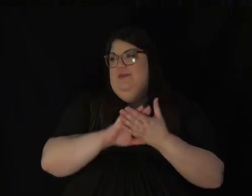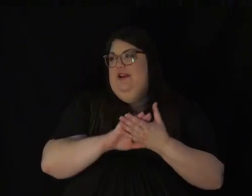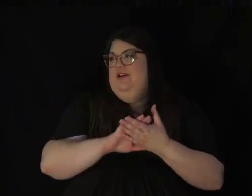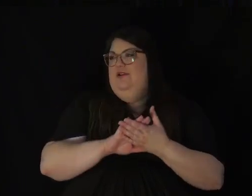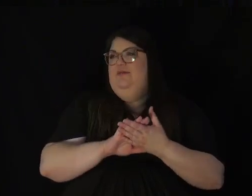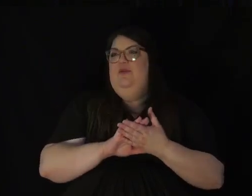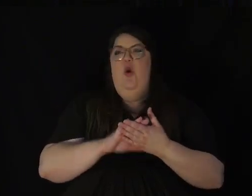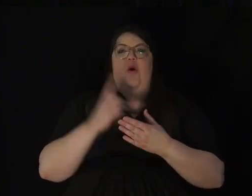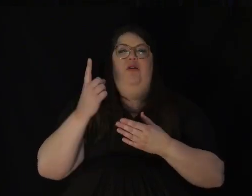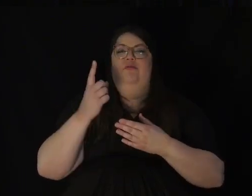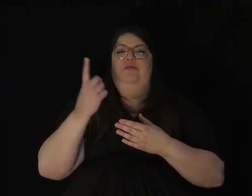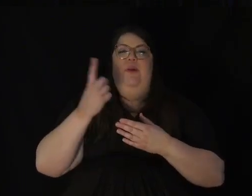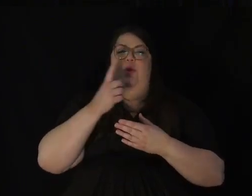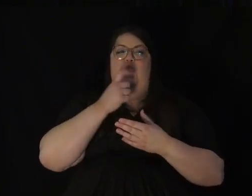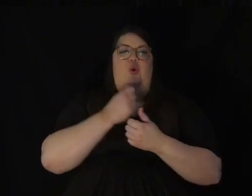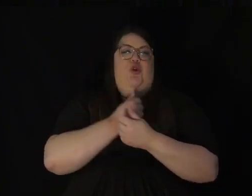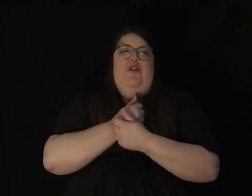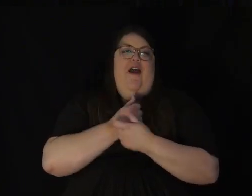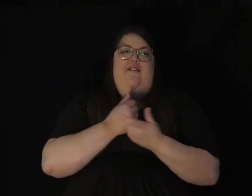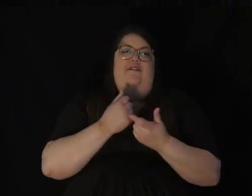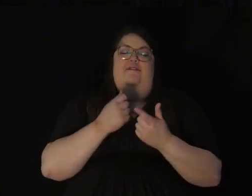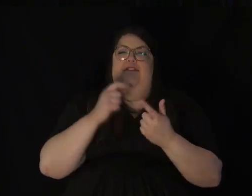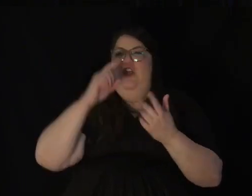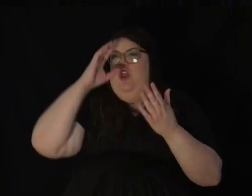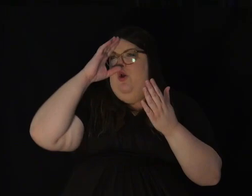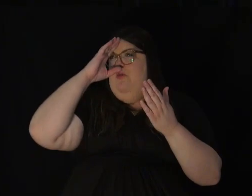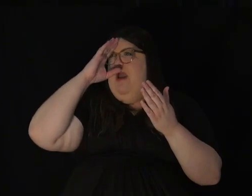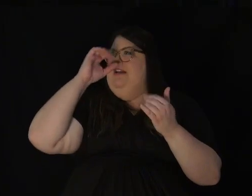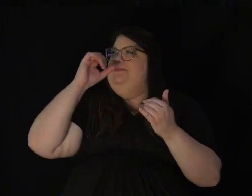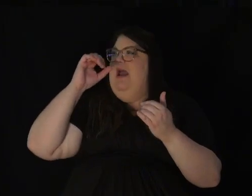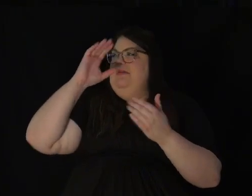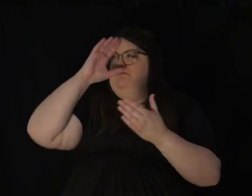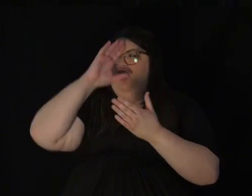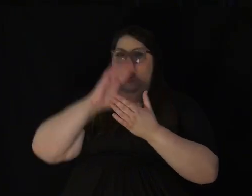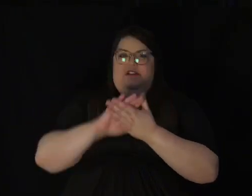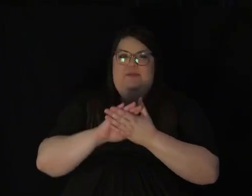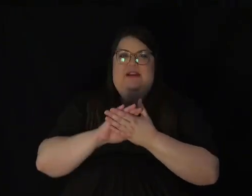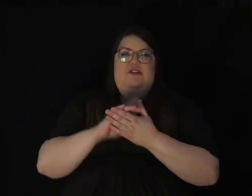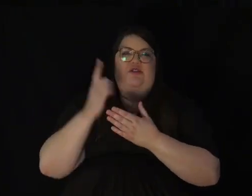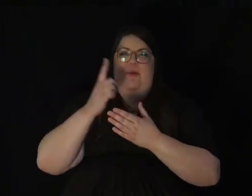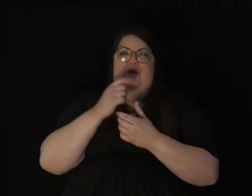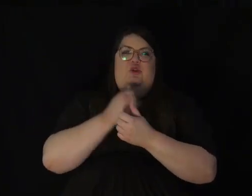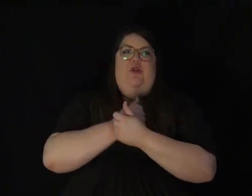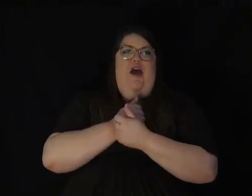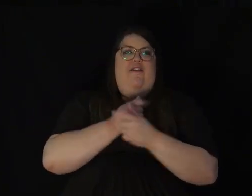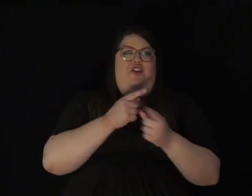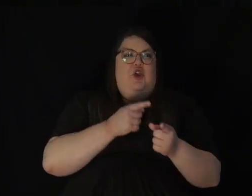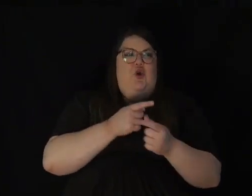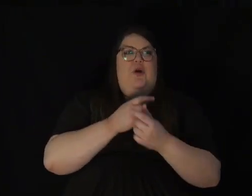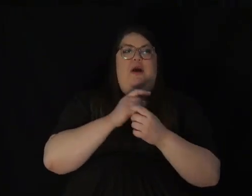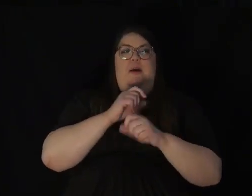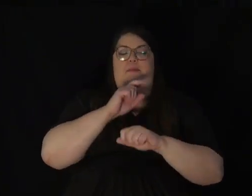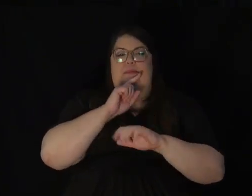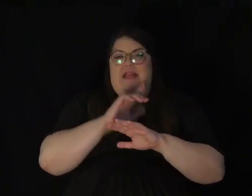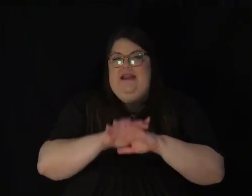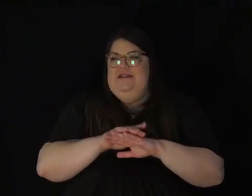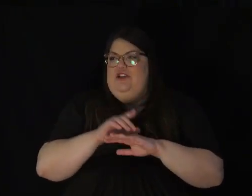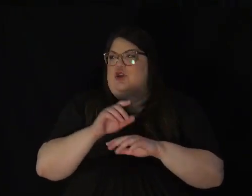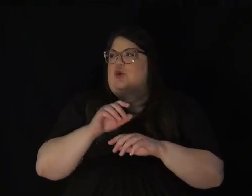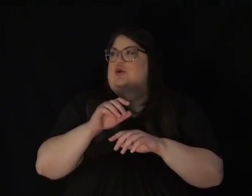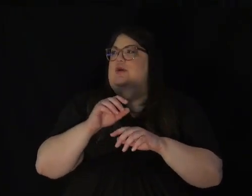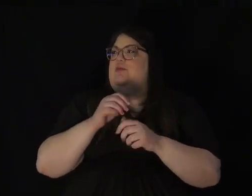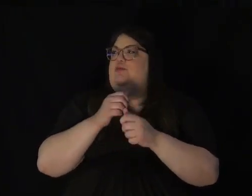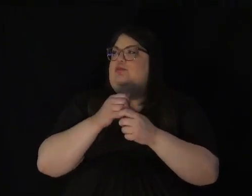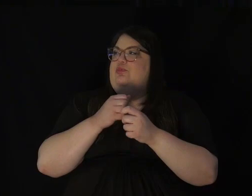other loved one that you're close with to love you, to bless you, to protect you, to be gracious to